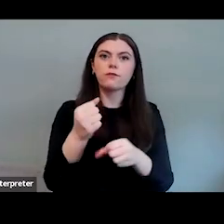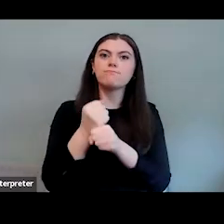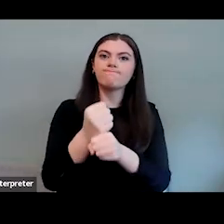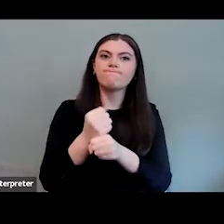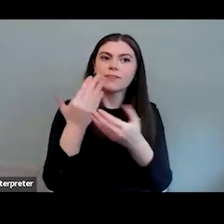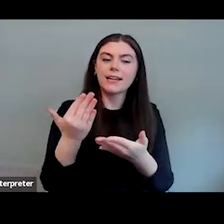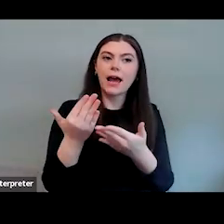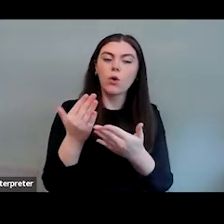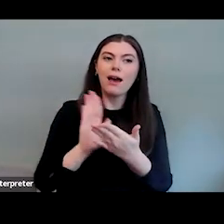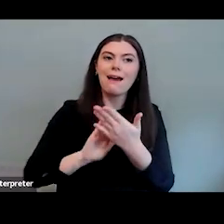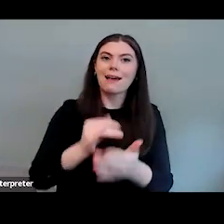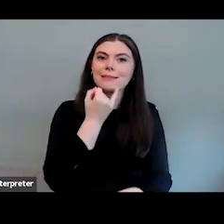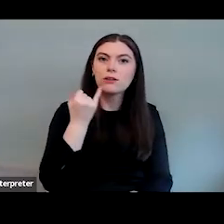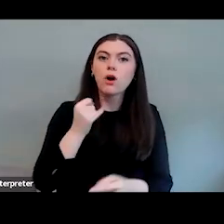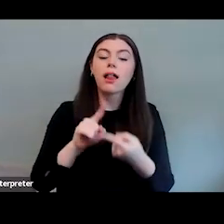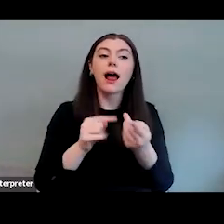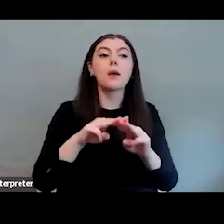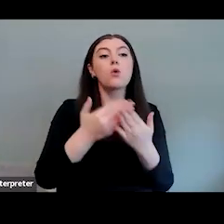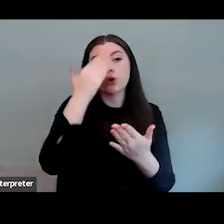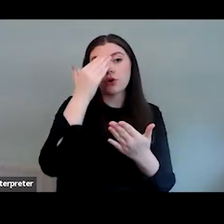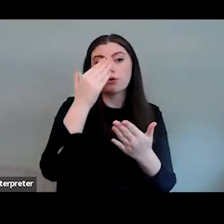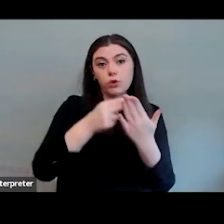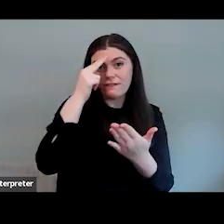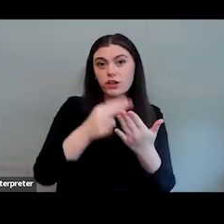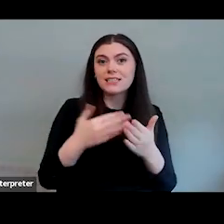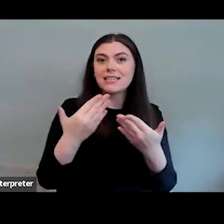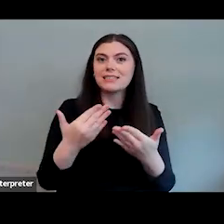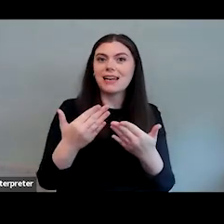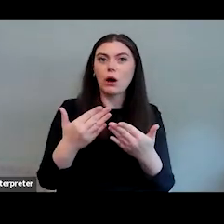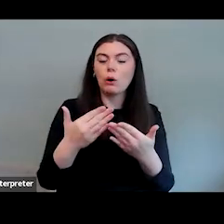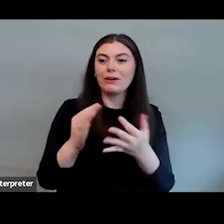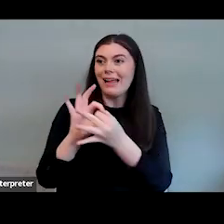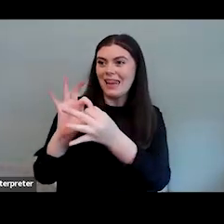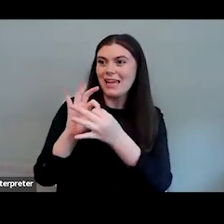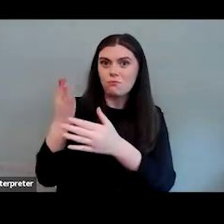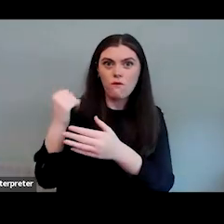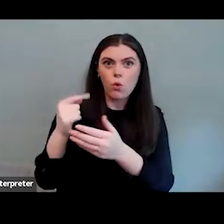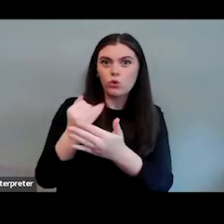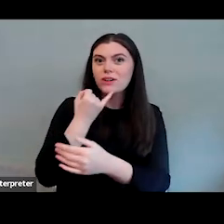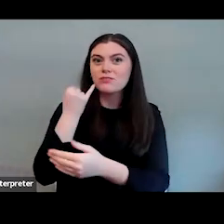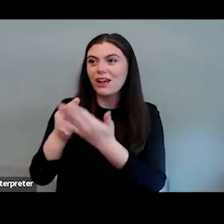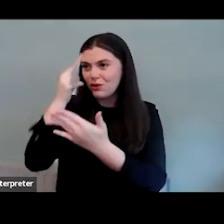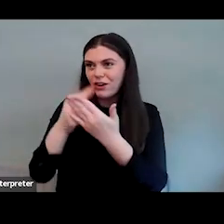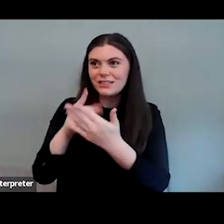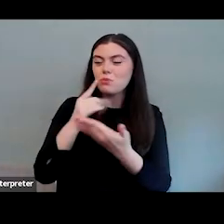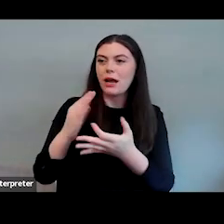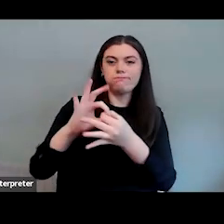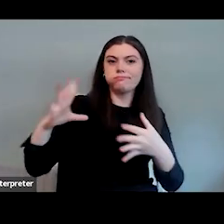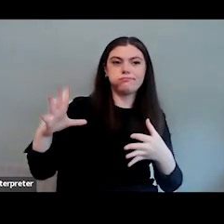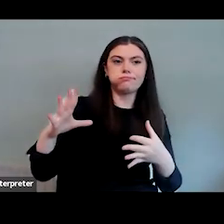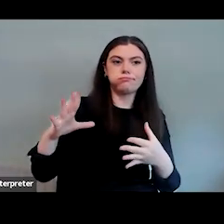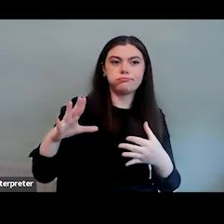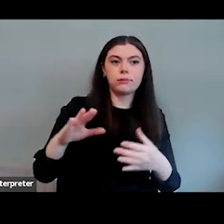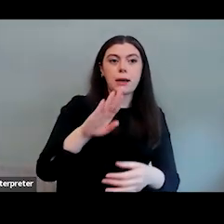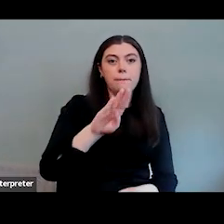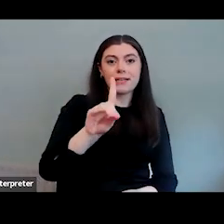and more universities cutting ties with complicit Israeli universities. And then, of course, the D in BDS stands for divestment.